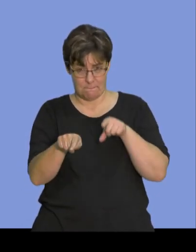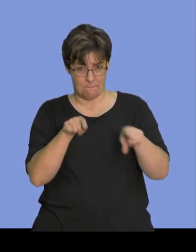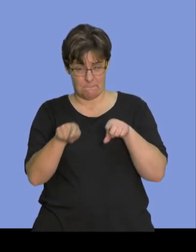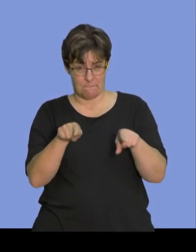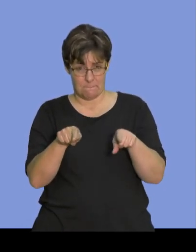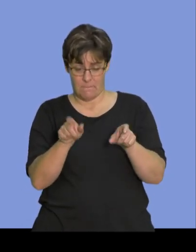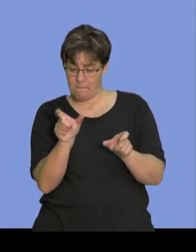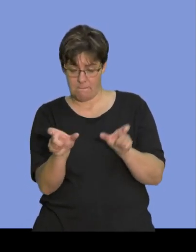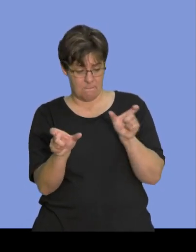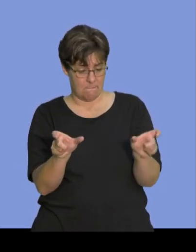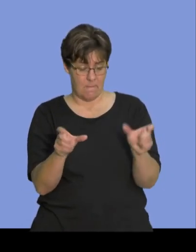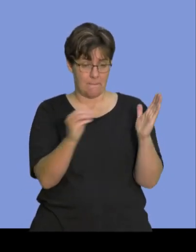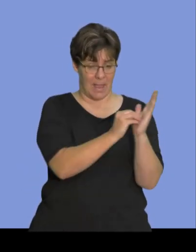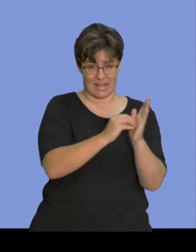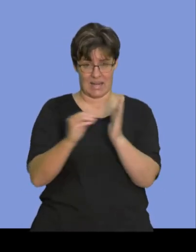magnetic,